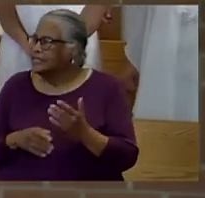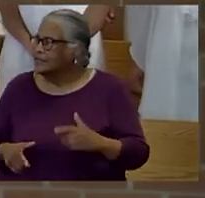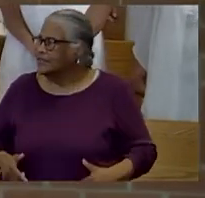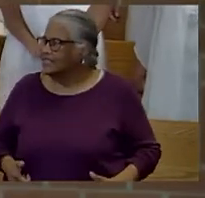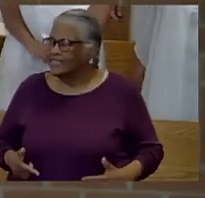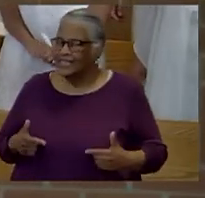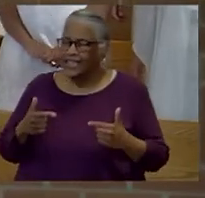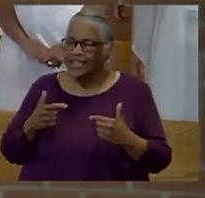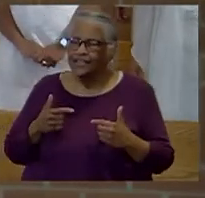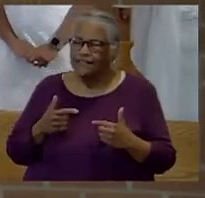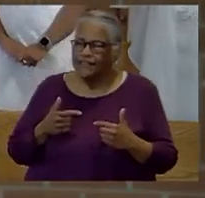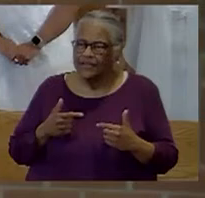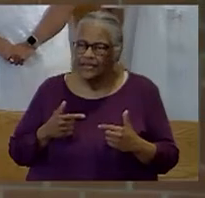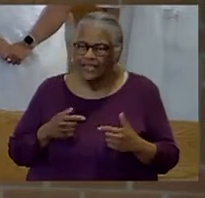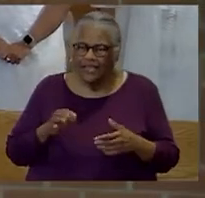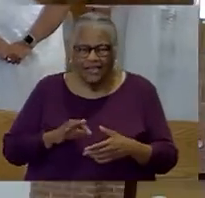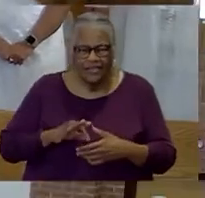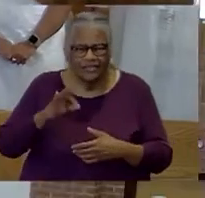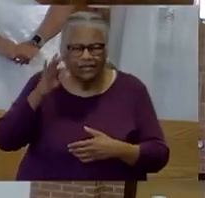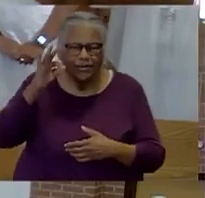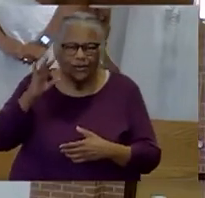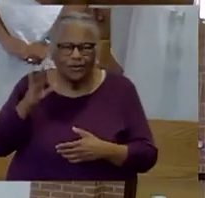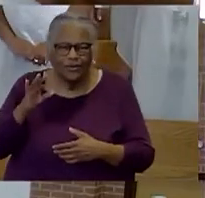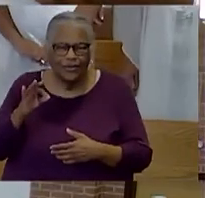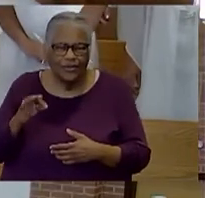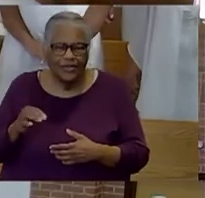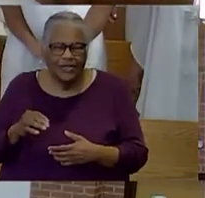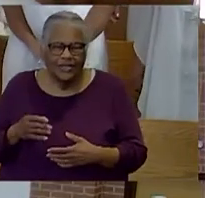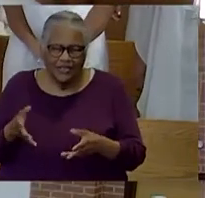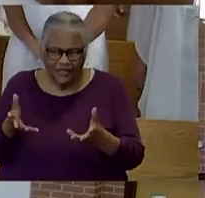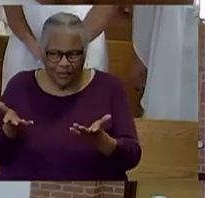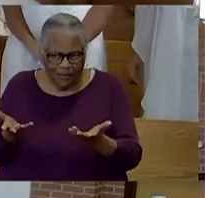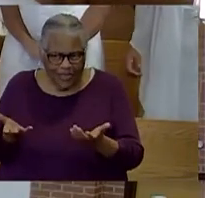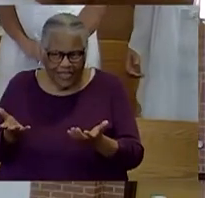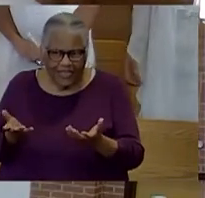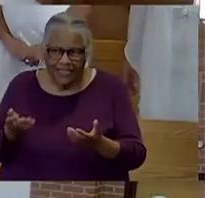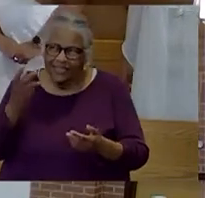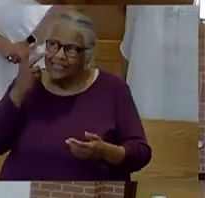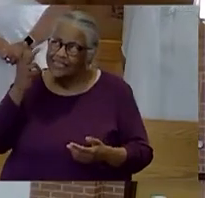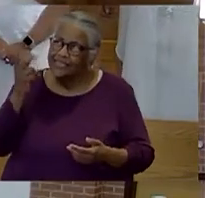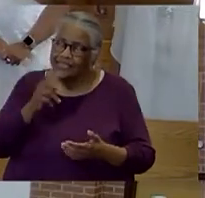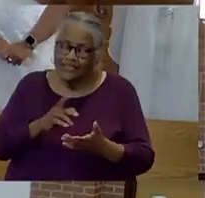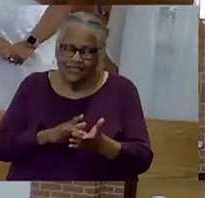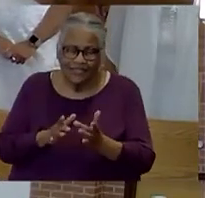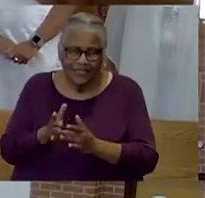soul is waiting to see Jesus.